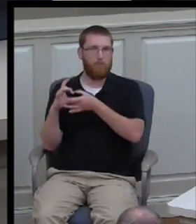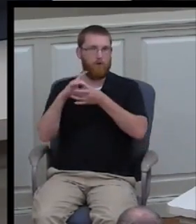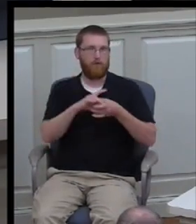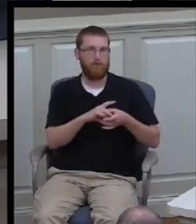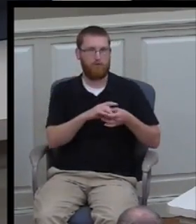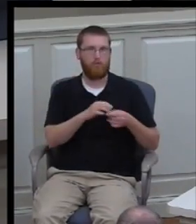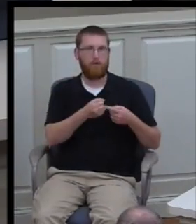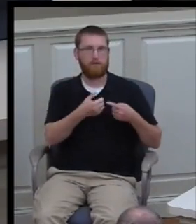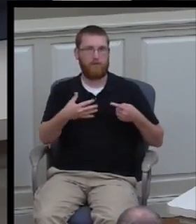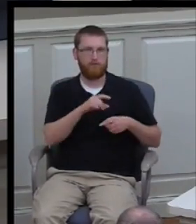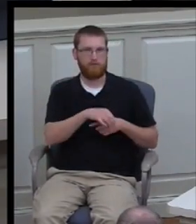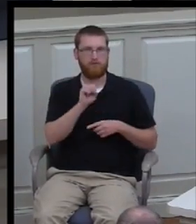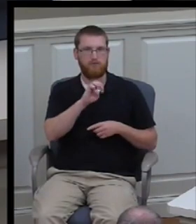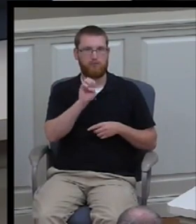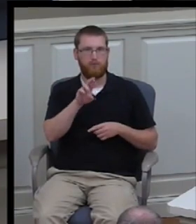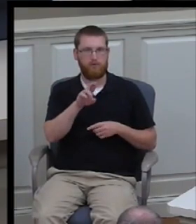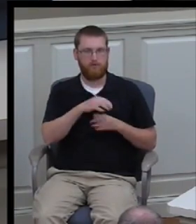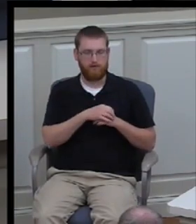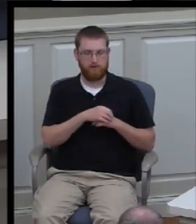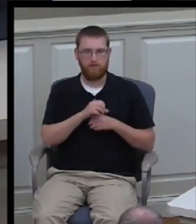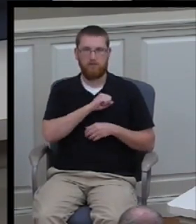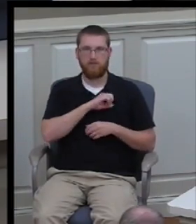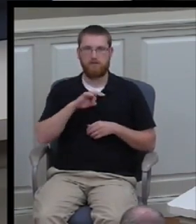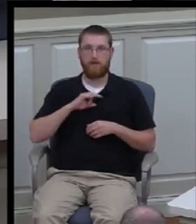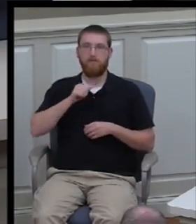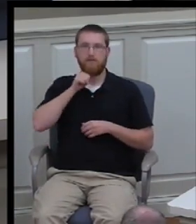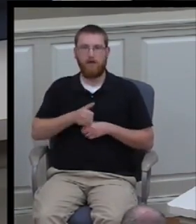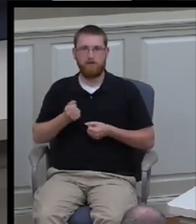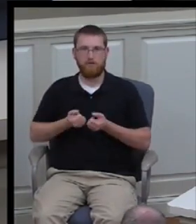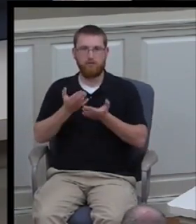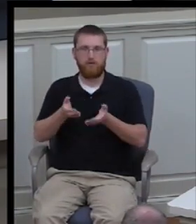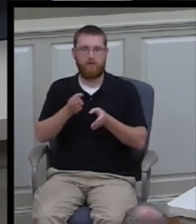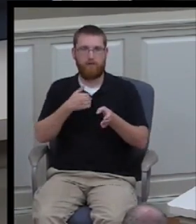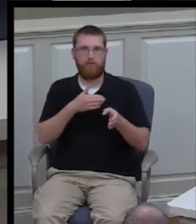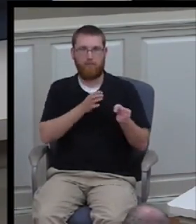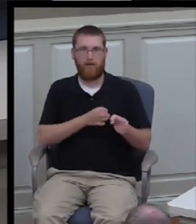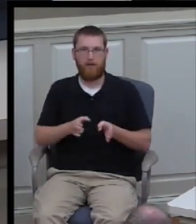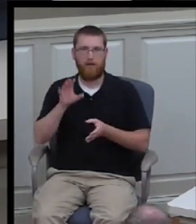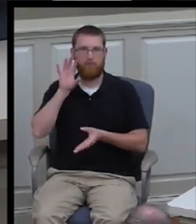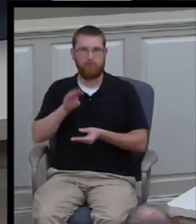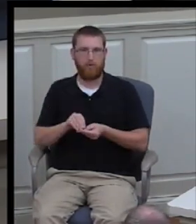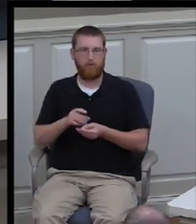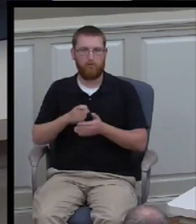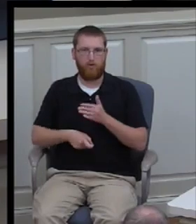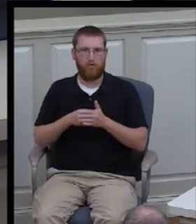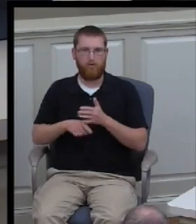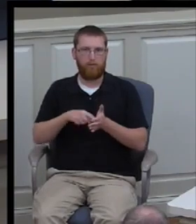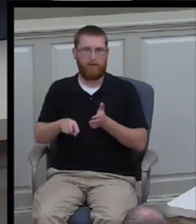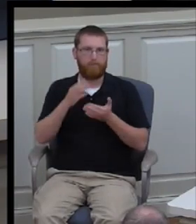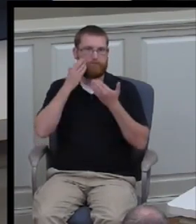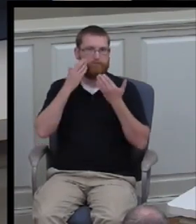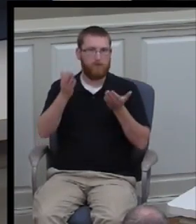the expansion. And so staff is not suggesting that we have a plan on how to pay for the total construction cost today, but